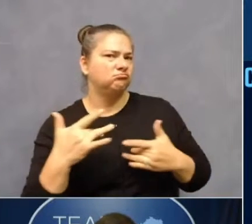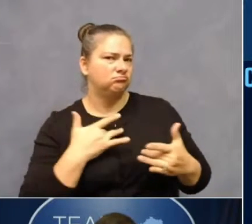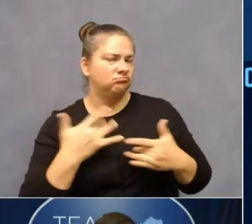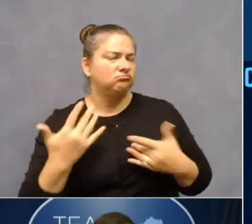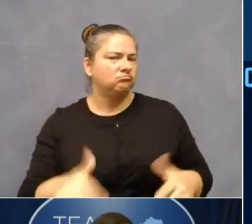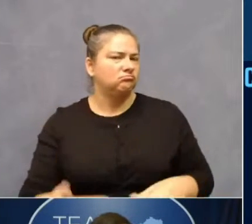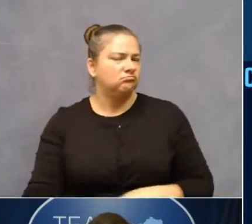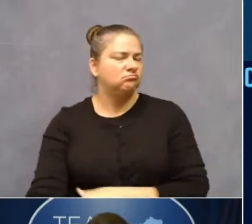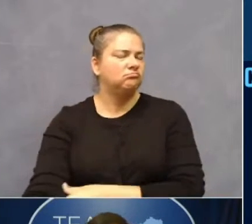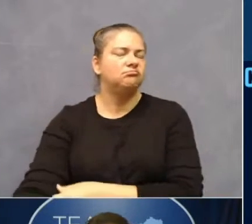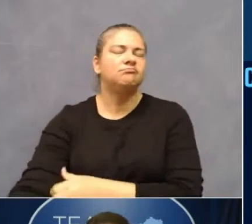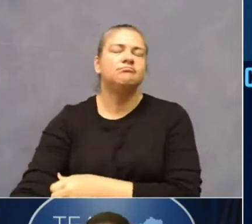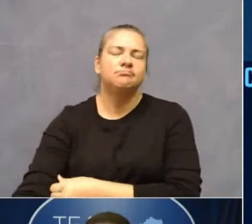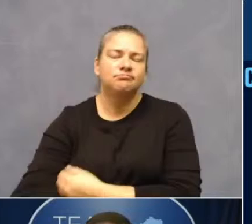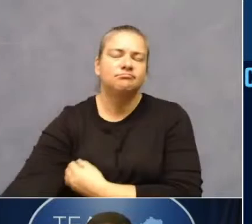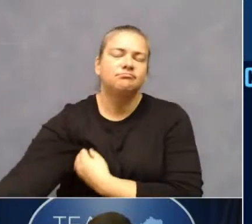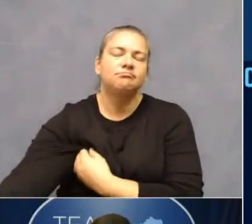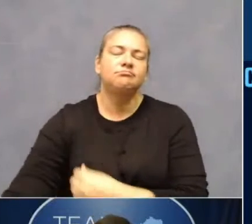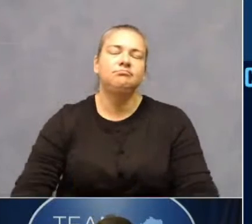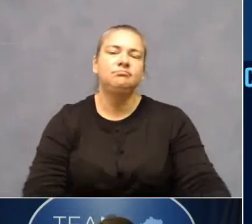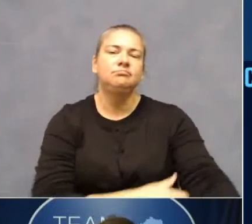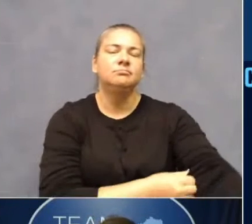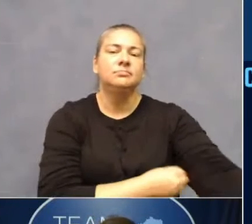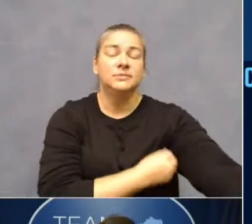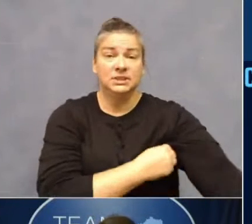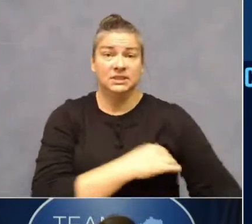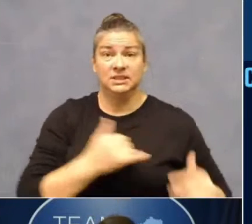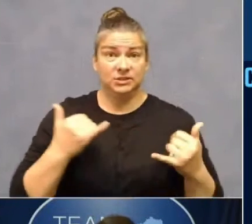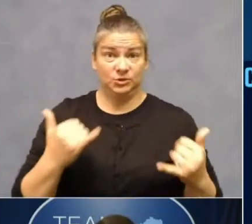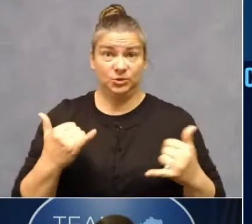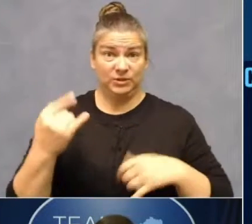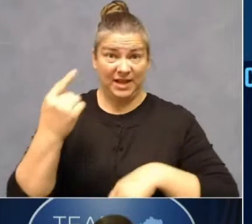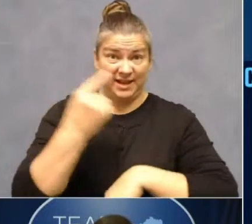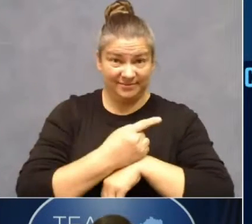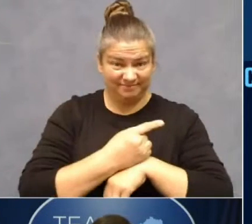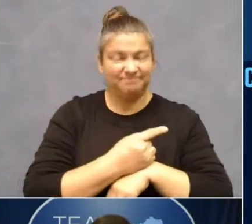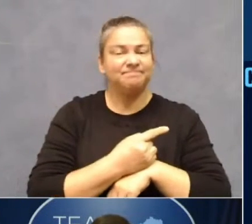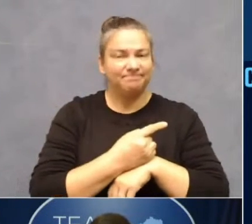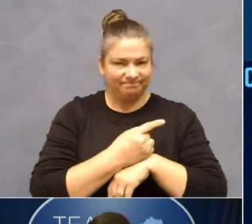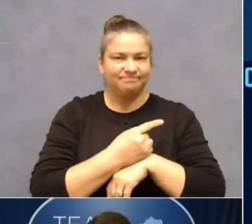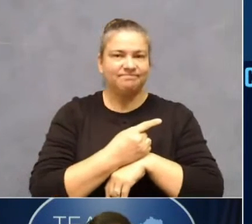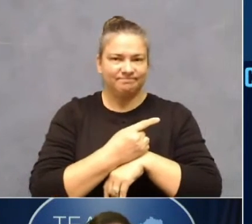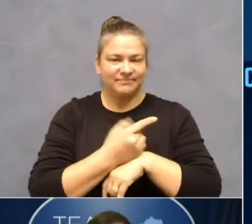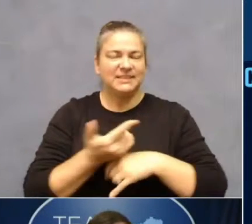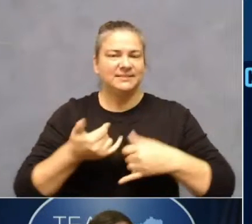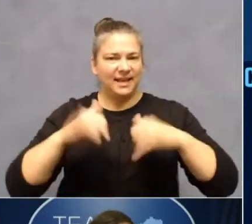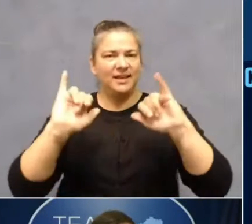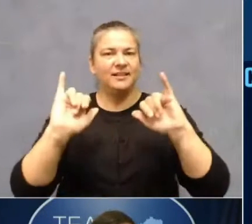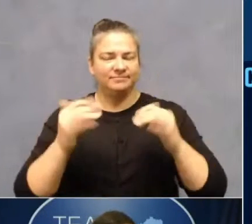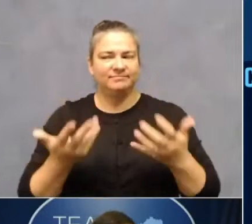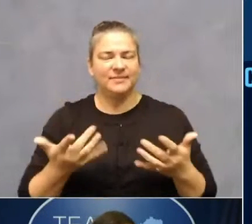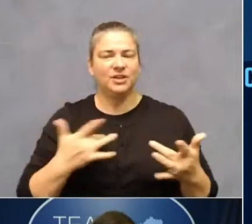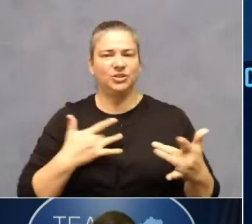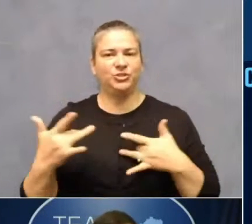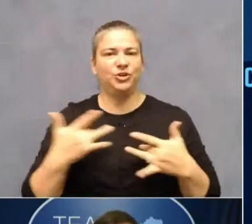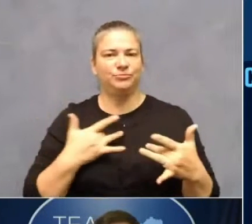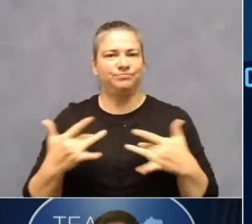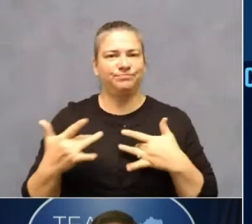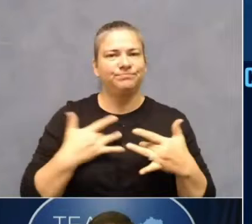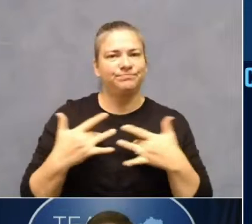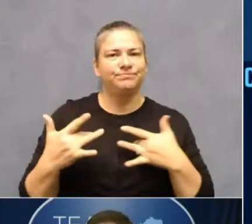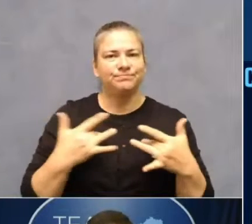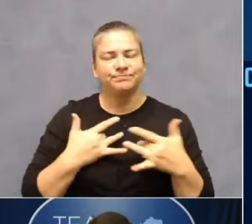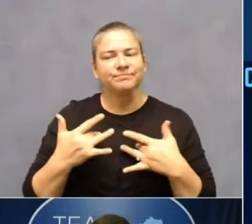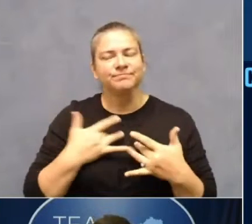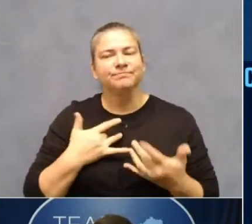And today only adds to the concerns that we have over what is undoubtedly a significant